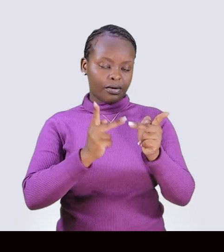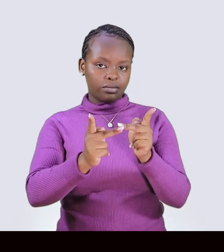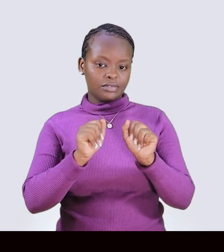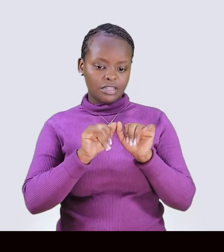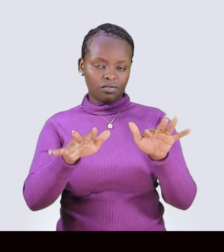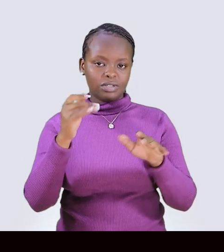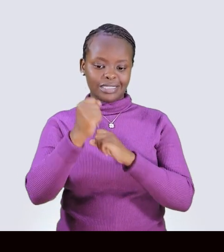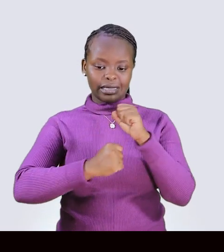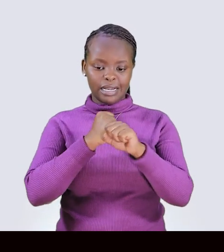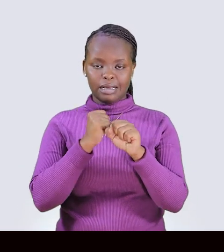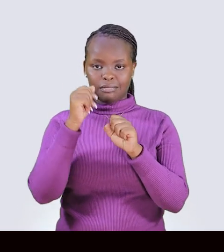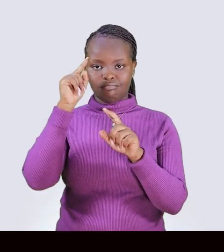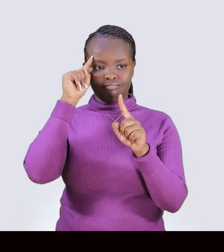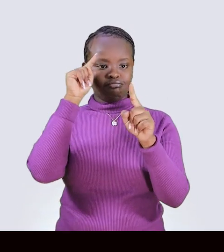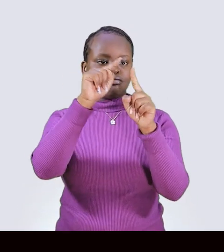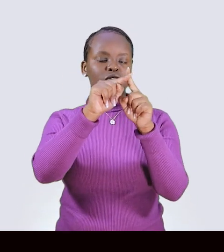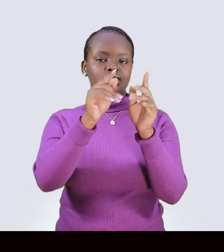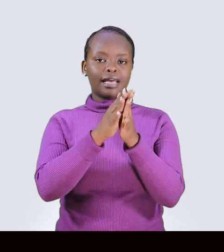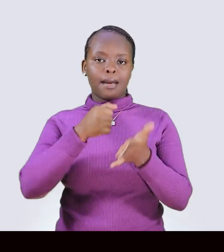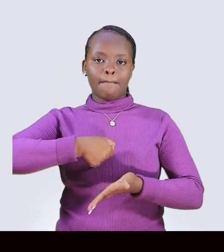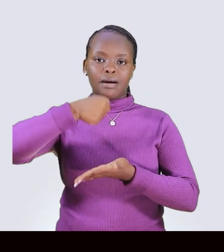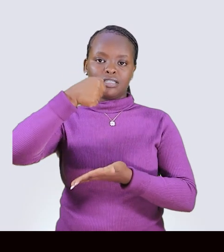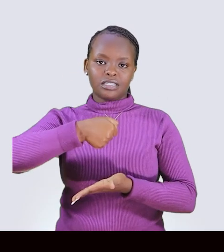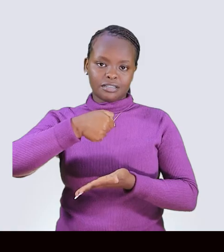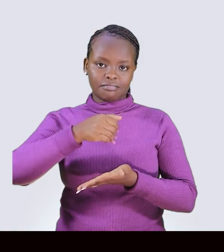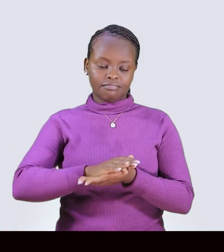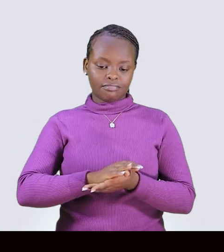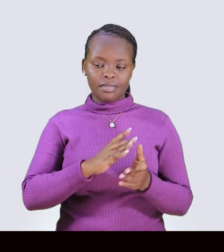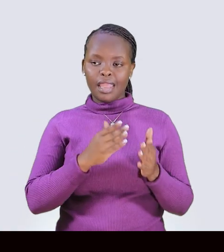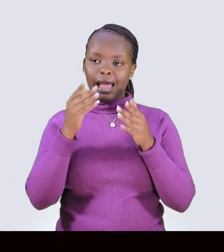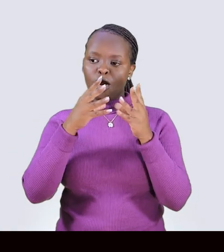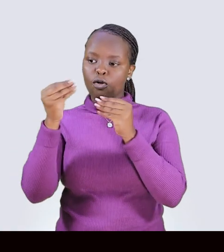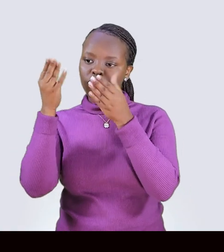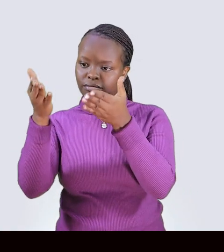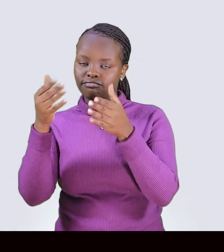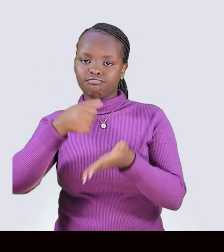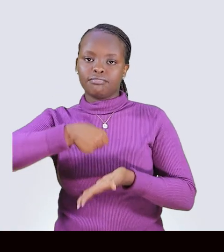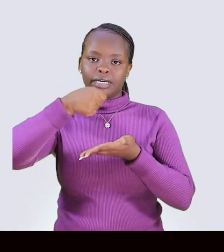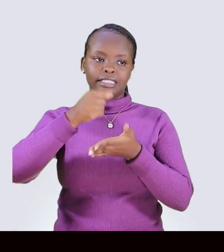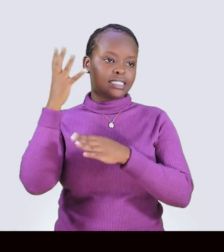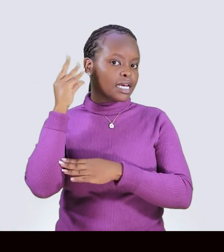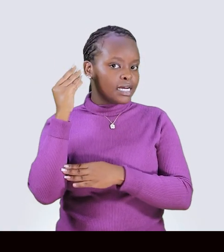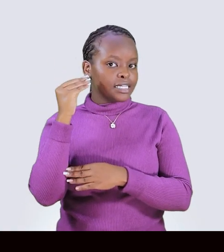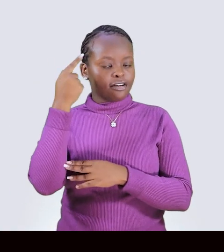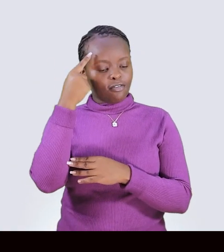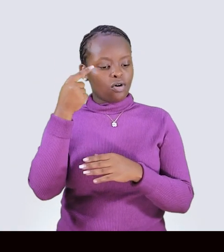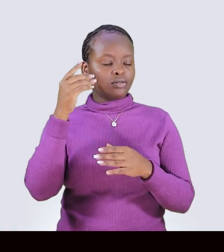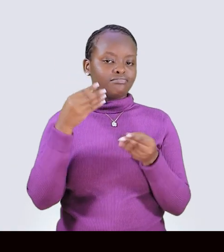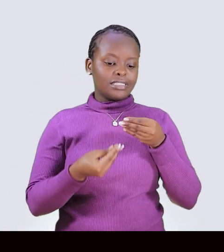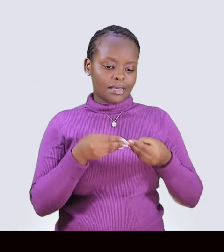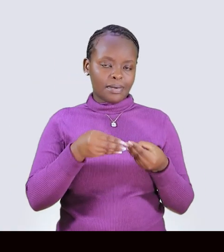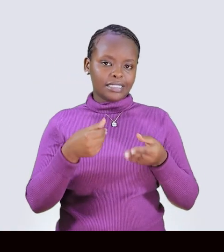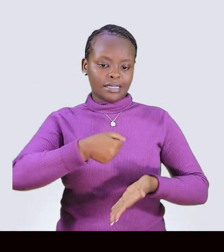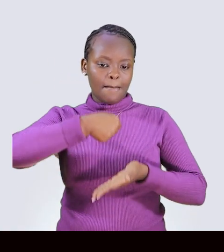yearly priorities and budgets. Attend budget hearings to advocate for disability budget lines and